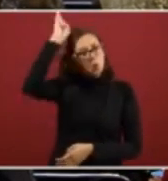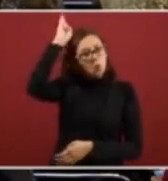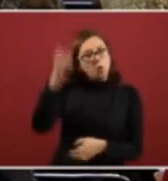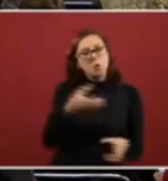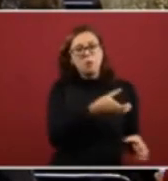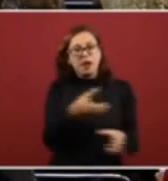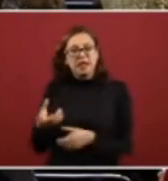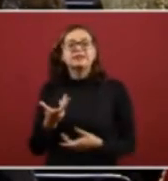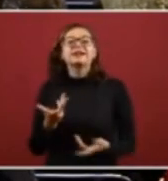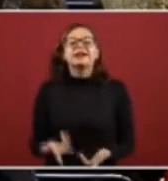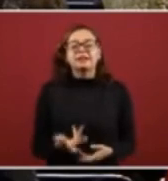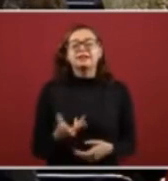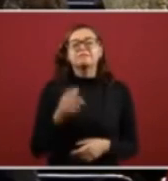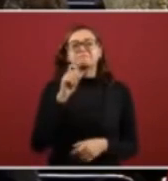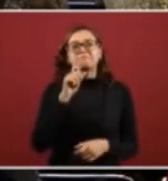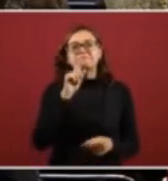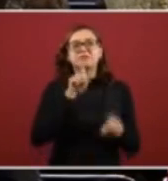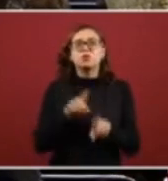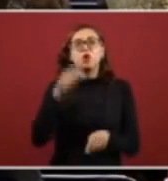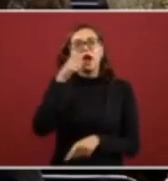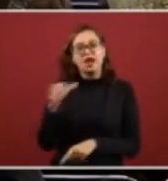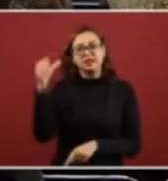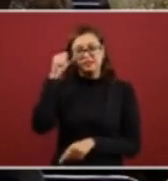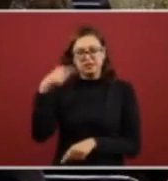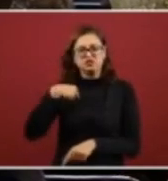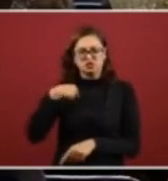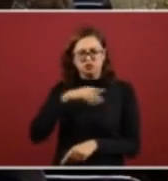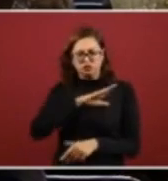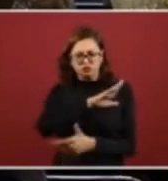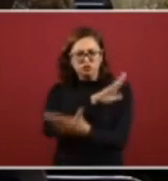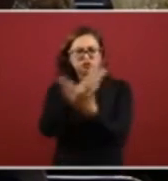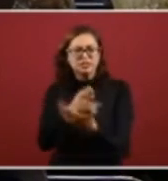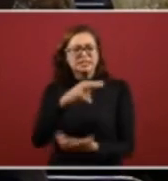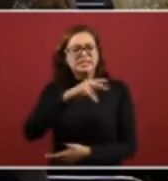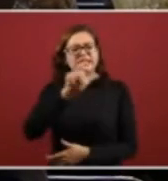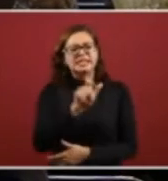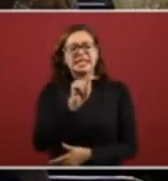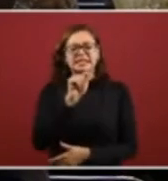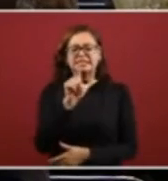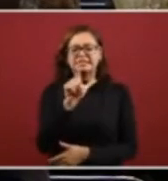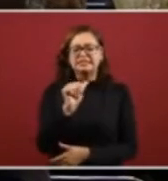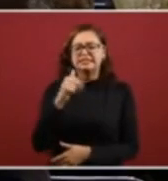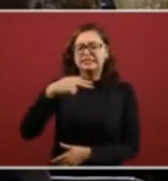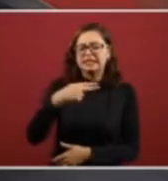you know, like the firemen and all that. And coincidentally, yesterday I visited